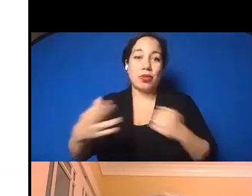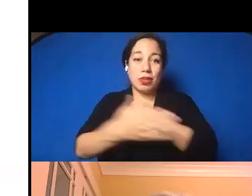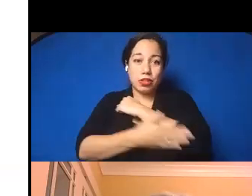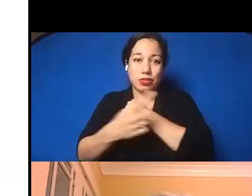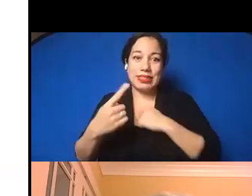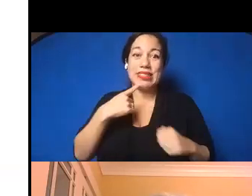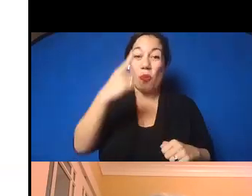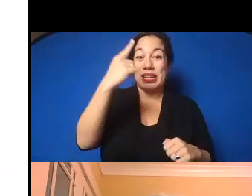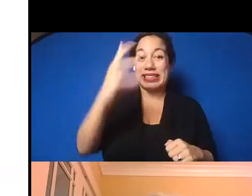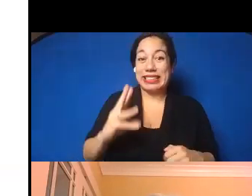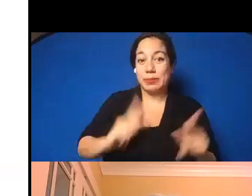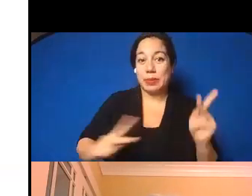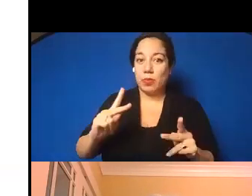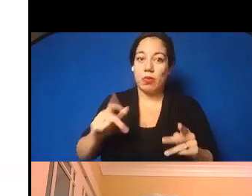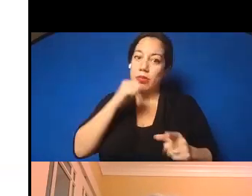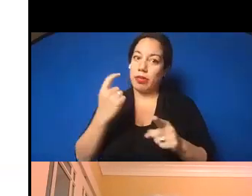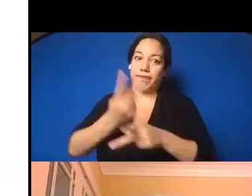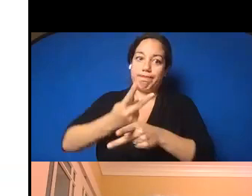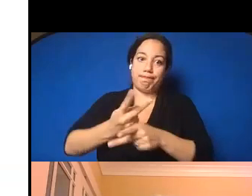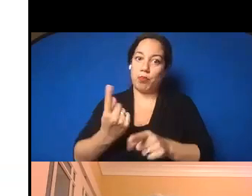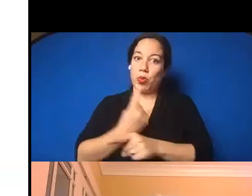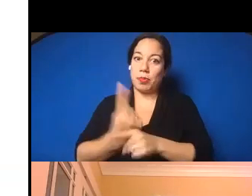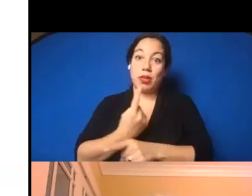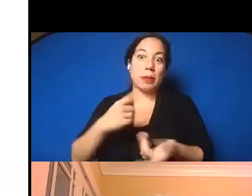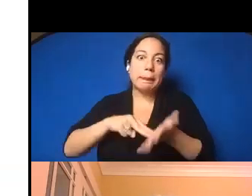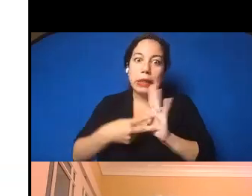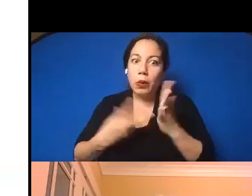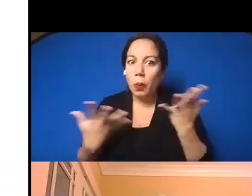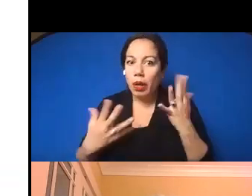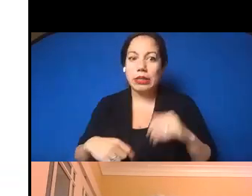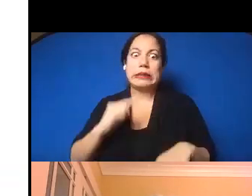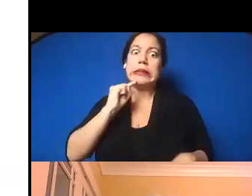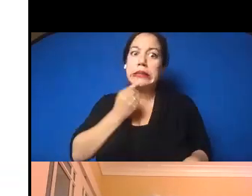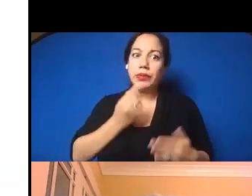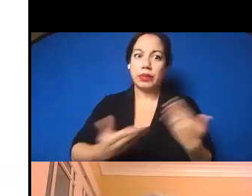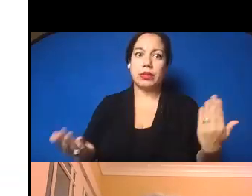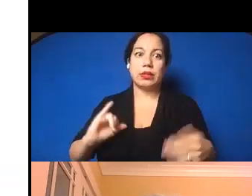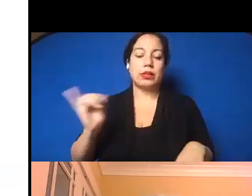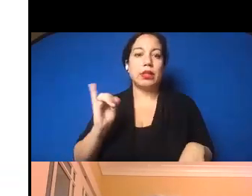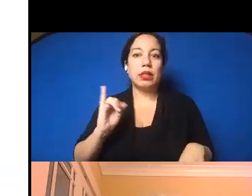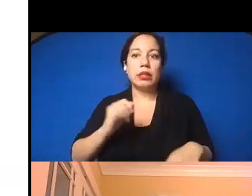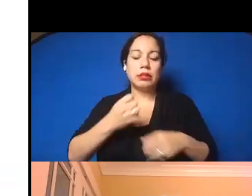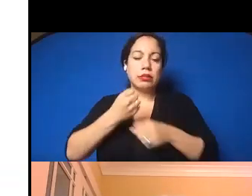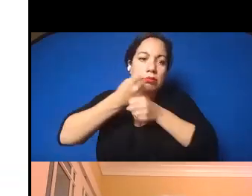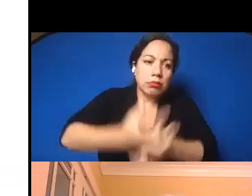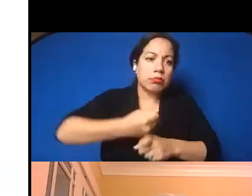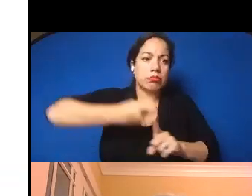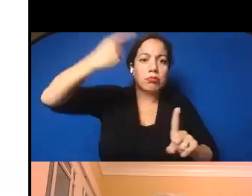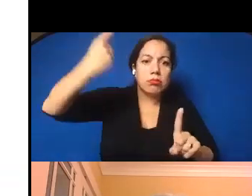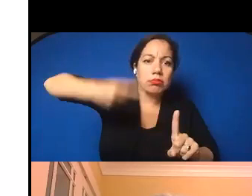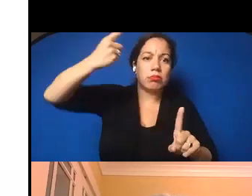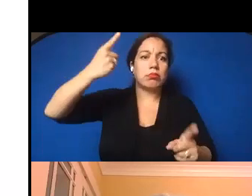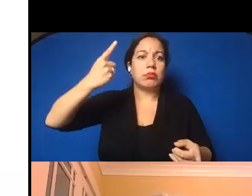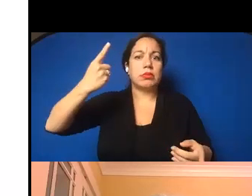people experience mistreatment. And by mistreatment, I'm talking about very serious things: being shouted at, being scolded, being verbally abused,